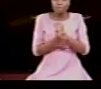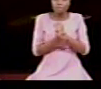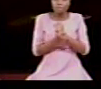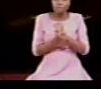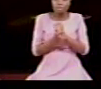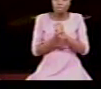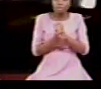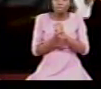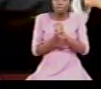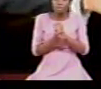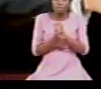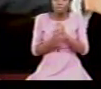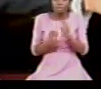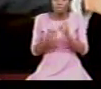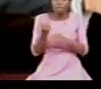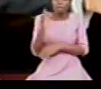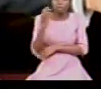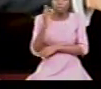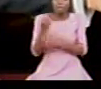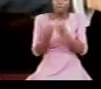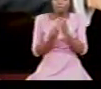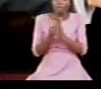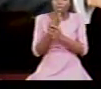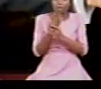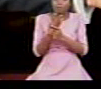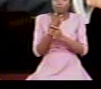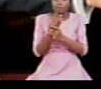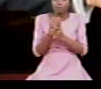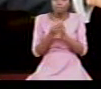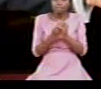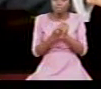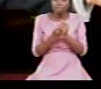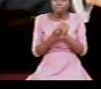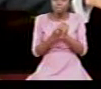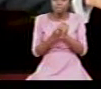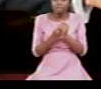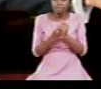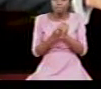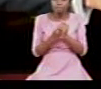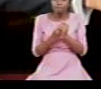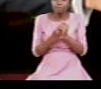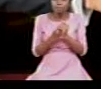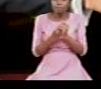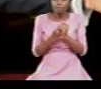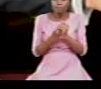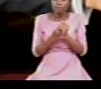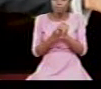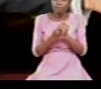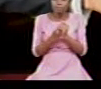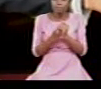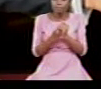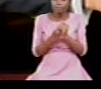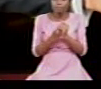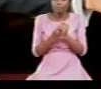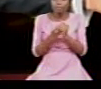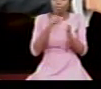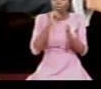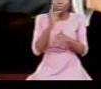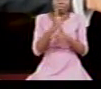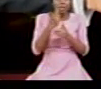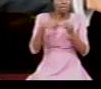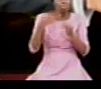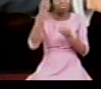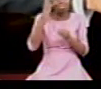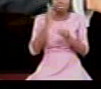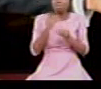roof. Your fathers were so wealthy, so wealthy stinkingly. They don't care about God.